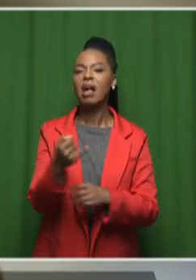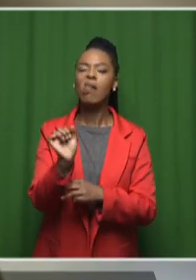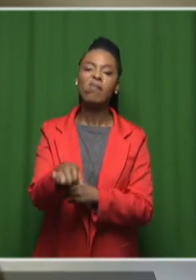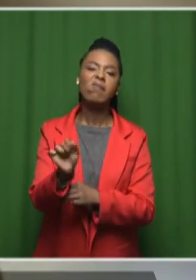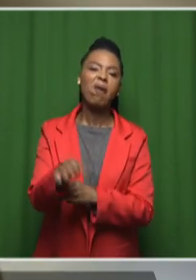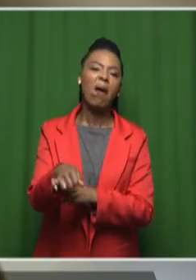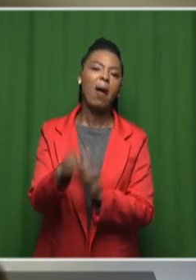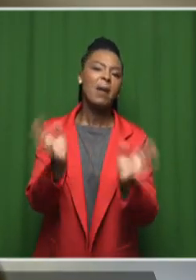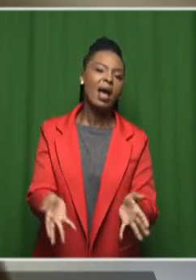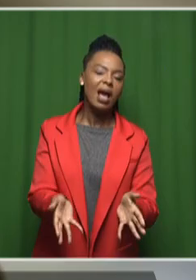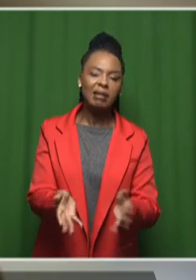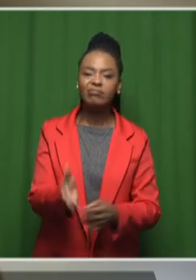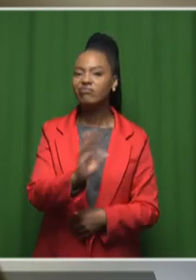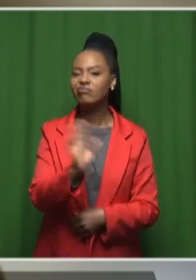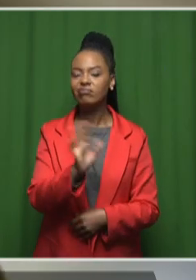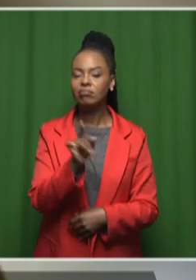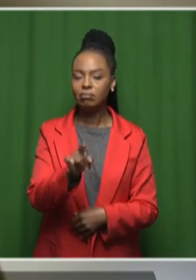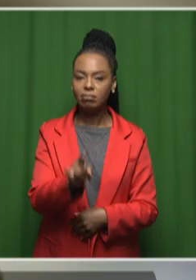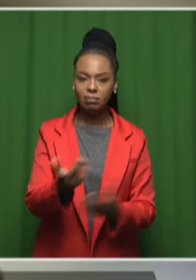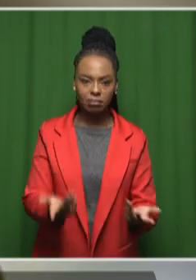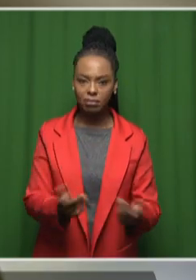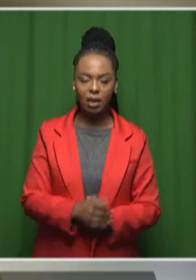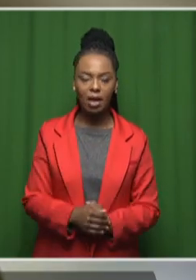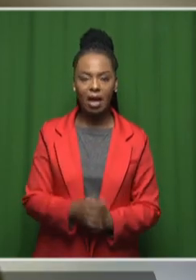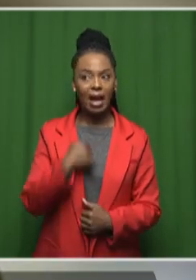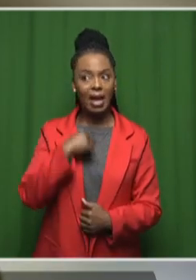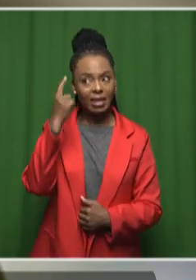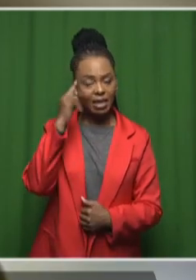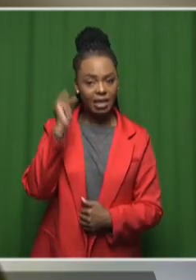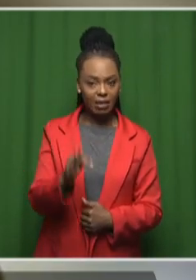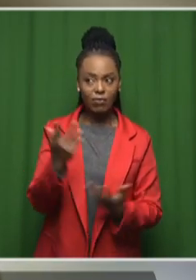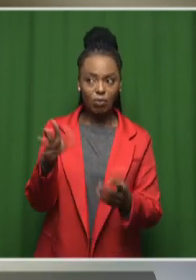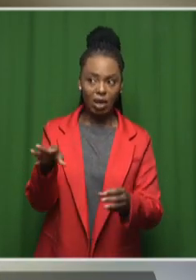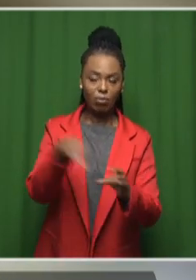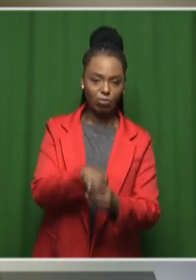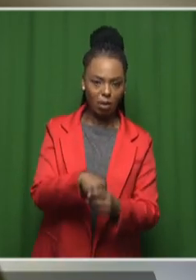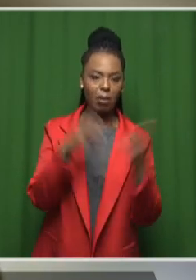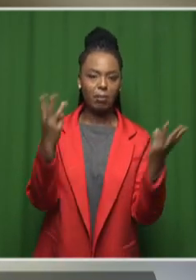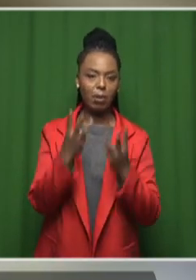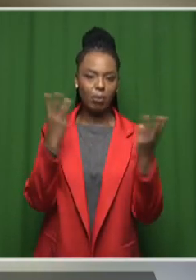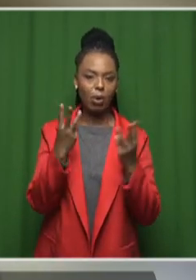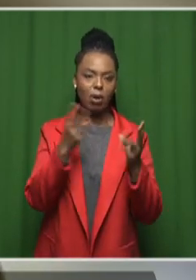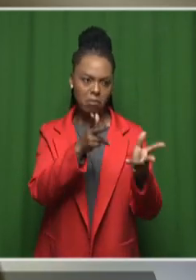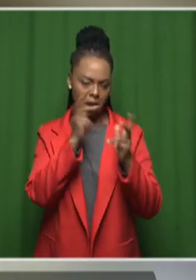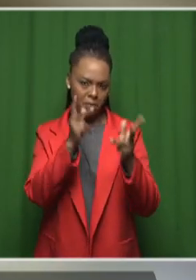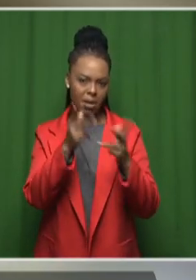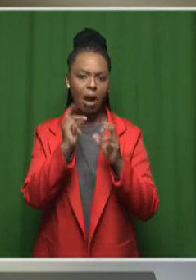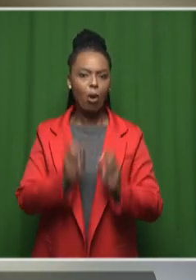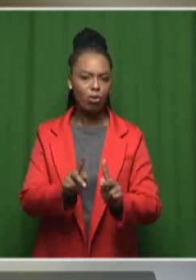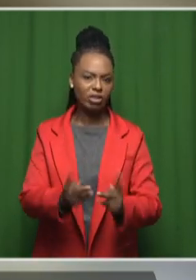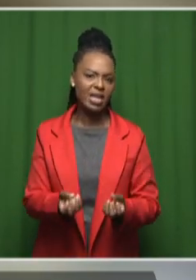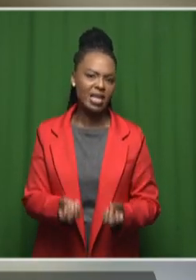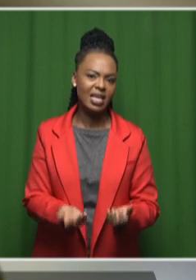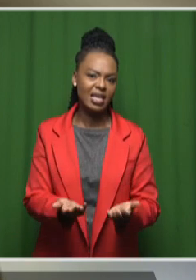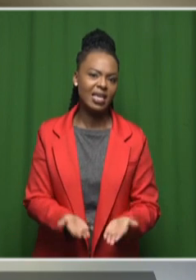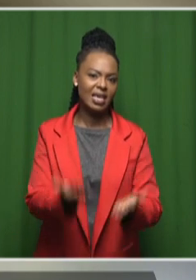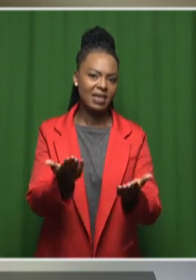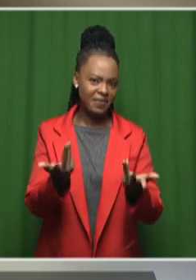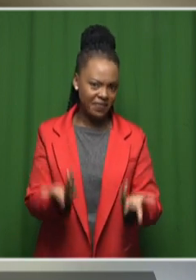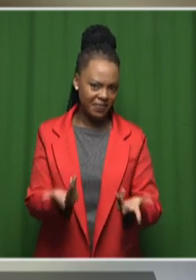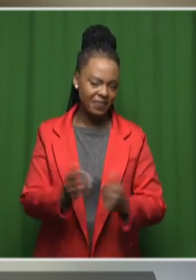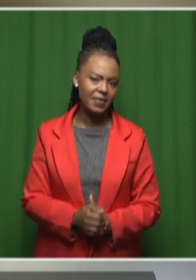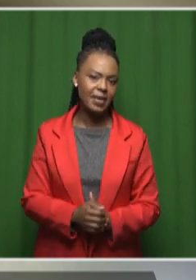take in order to satisfy quotas or things like that. I think once you let people into the door, you have to really give them a chance and listen to what they have to say